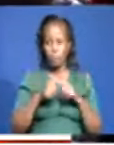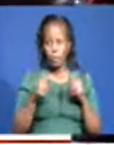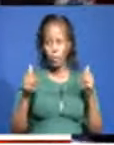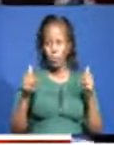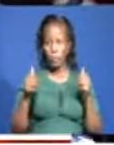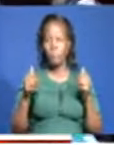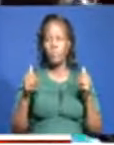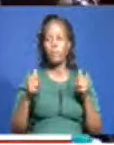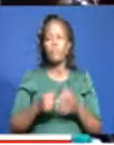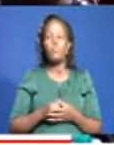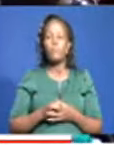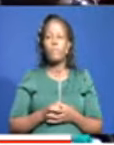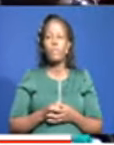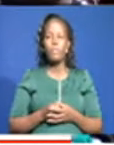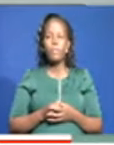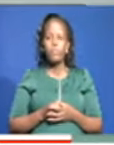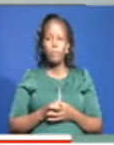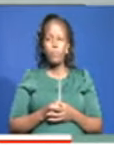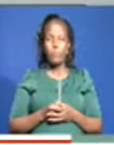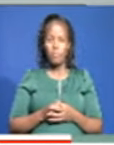Friday.